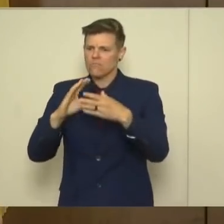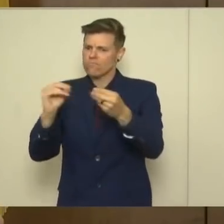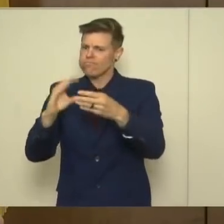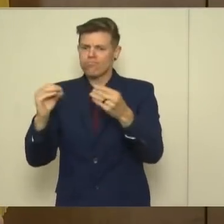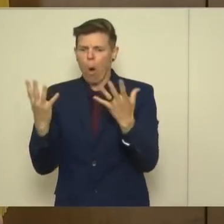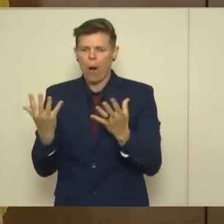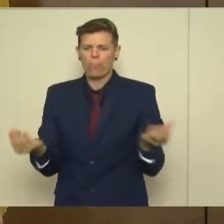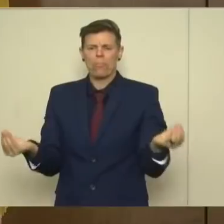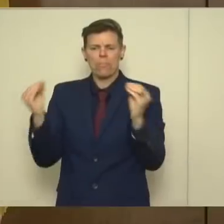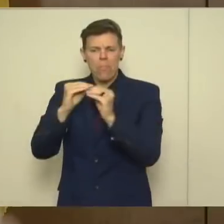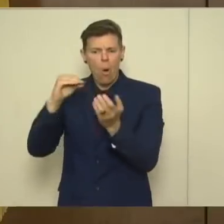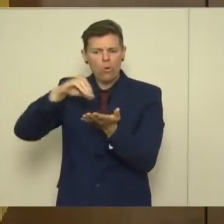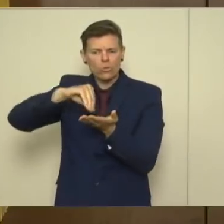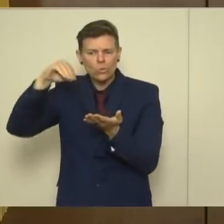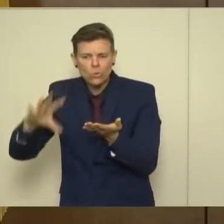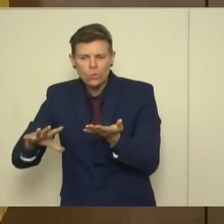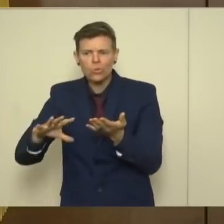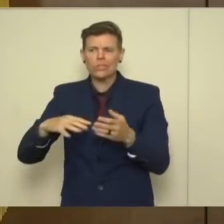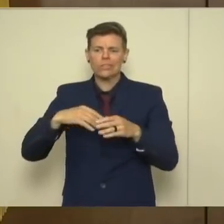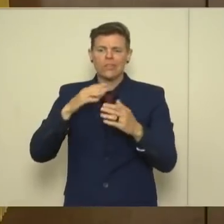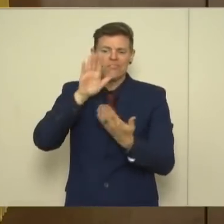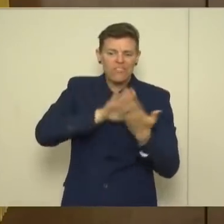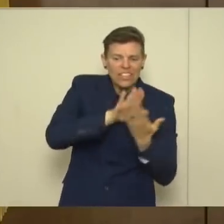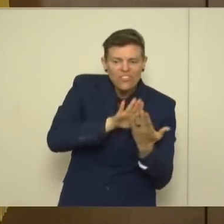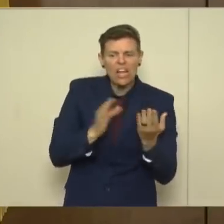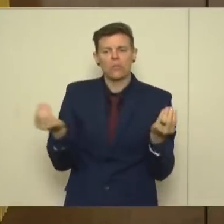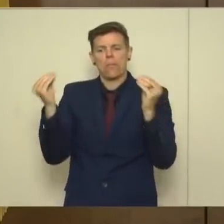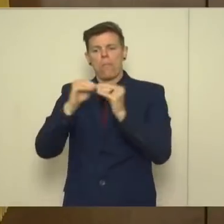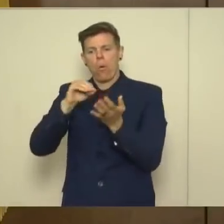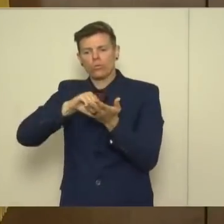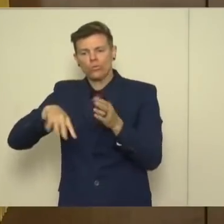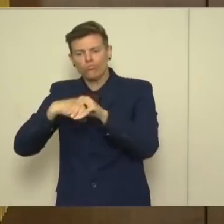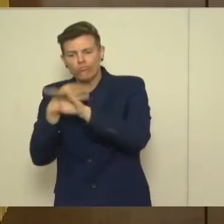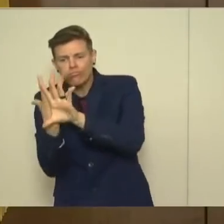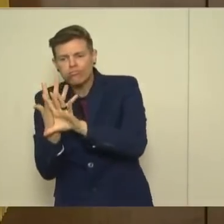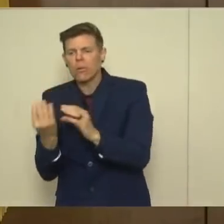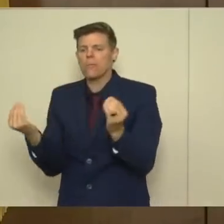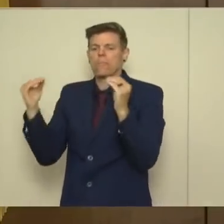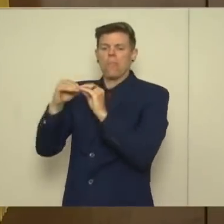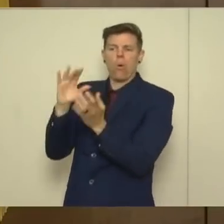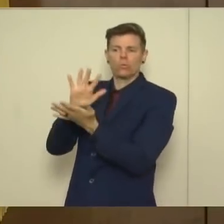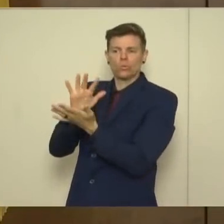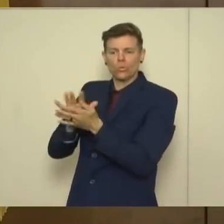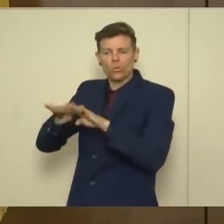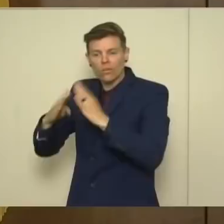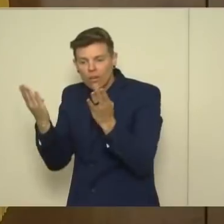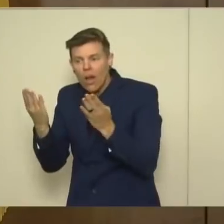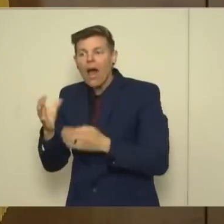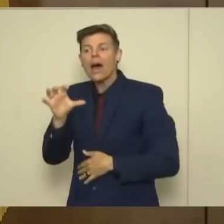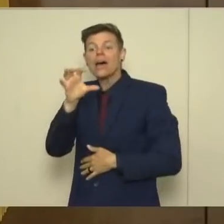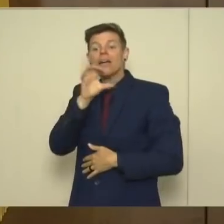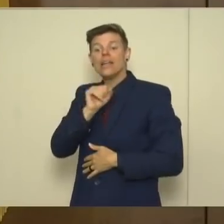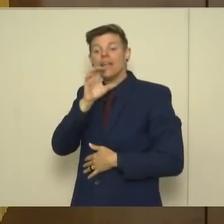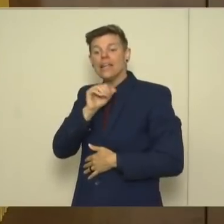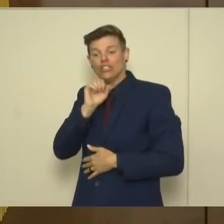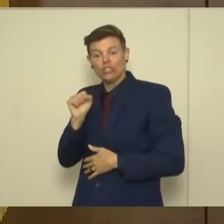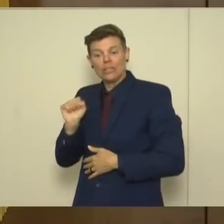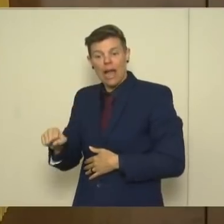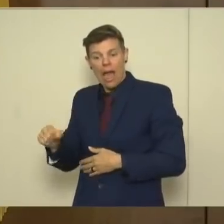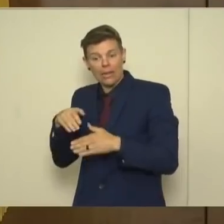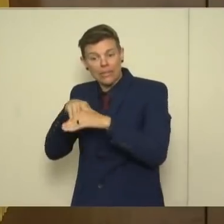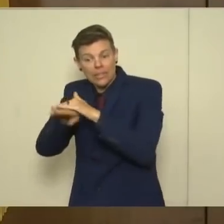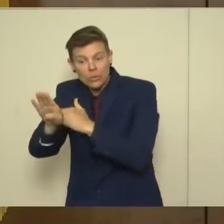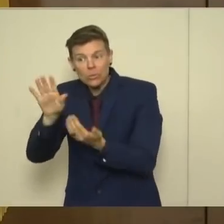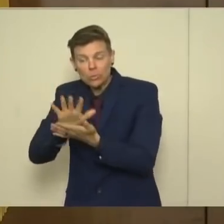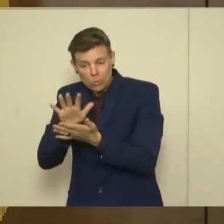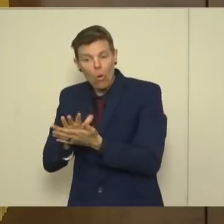more schools are added and how many more potentially age groups we can add to that dynamic. That's the goal. The goal